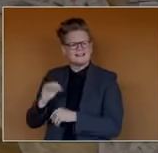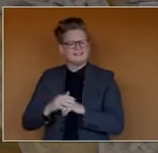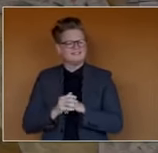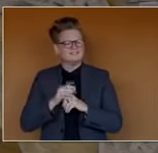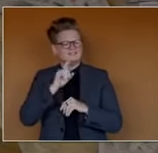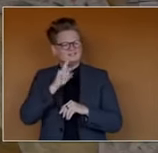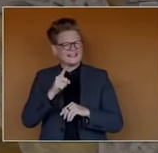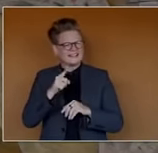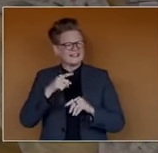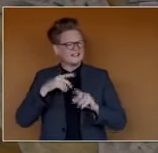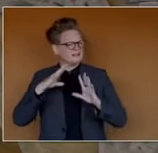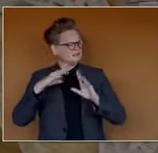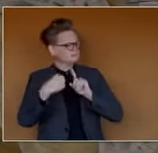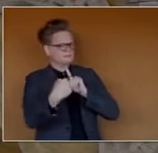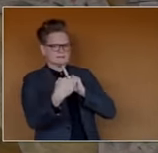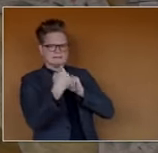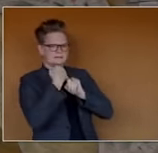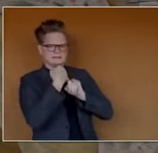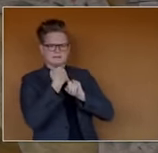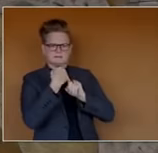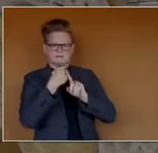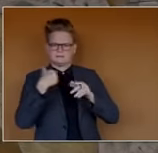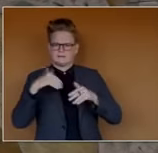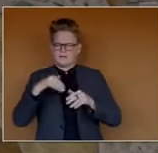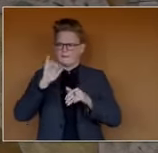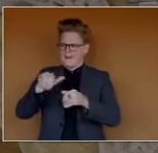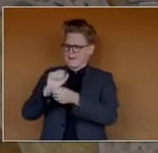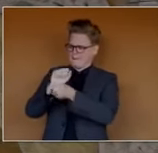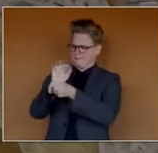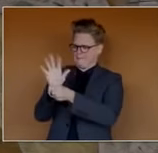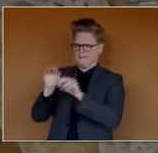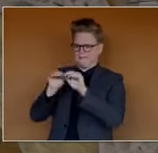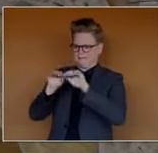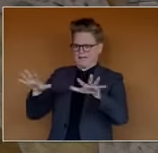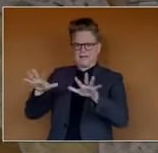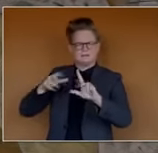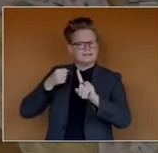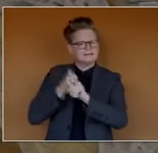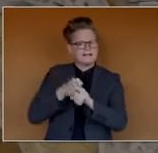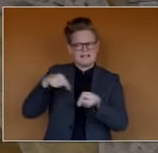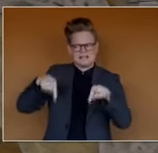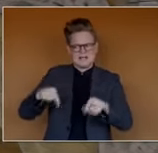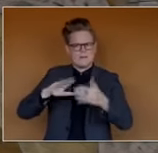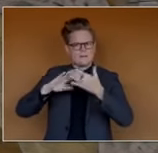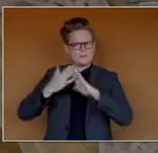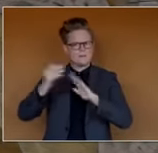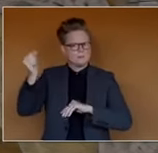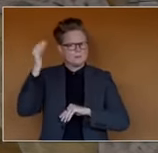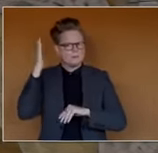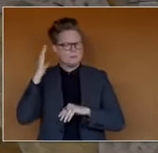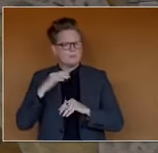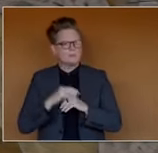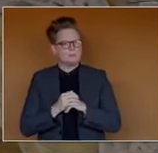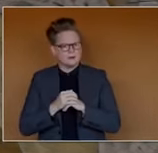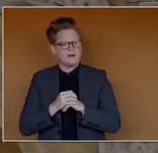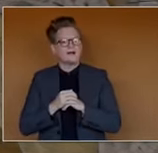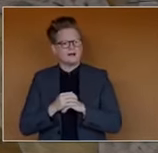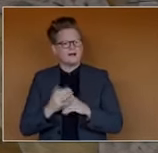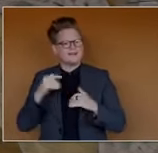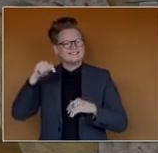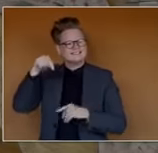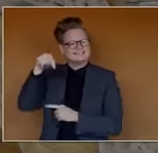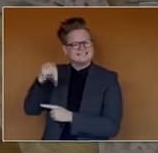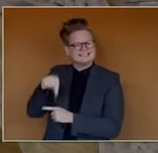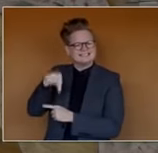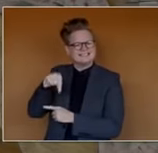that he's here and his team is here, that shows that they recognize, they know that this is the land of essential workers. This is the land, this